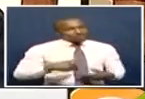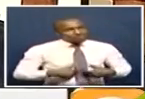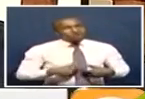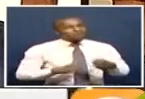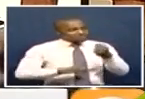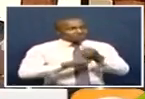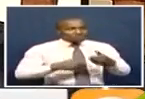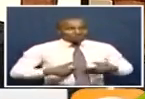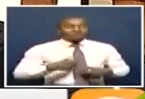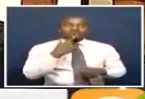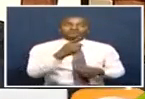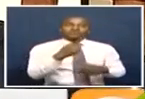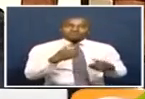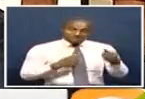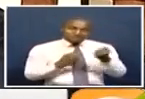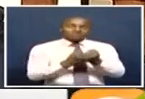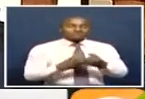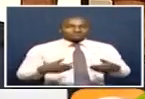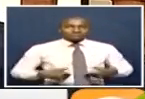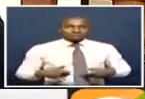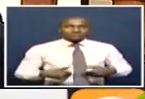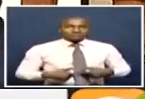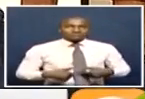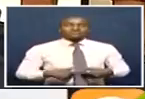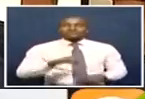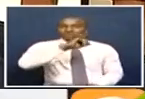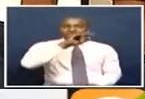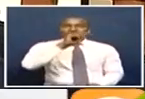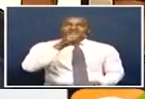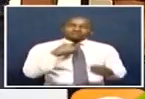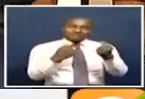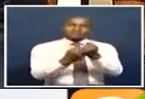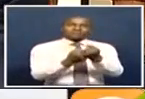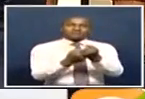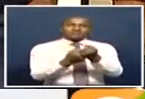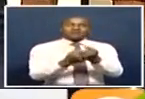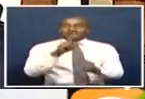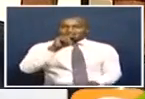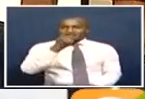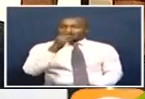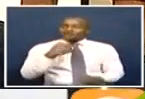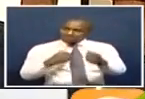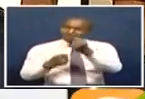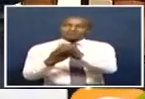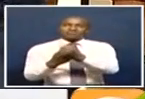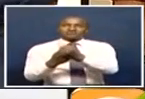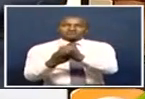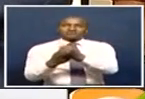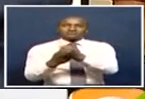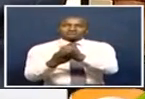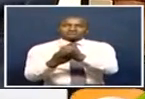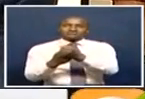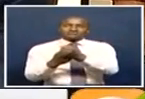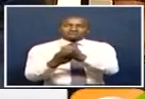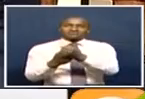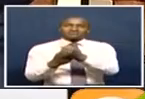young people. I told you I'm supporting this boy called Junet. I'm supporting Alfred Keter. I'm supporting this